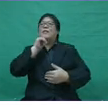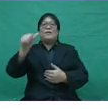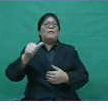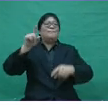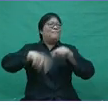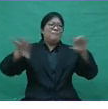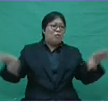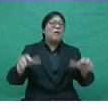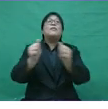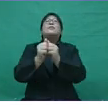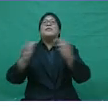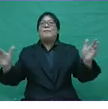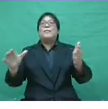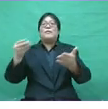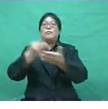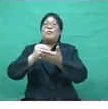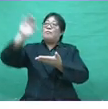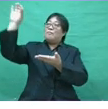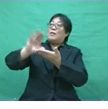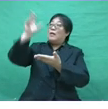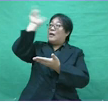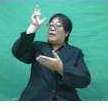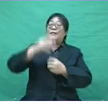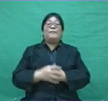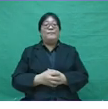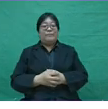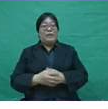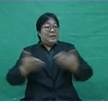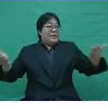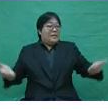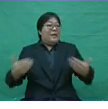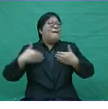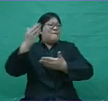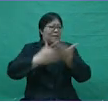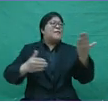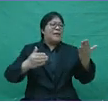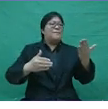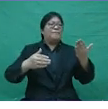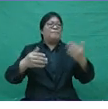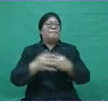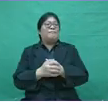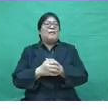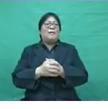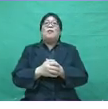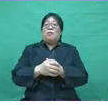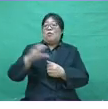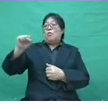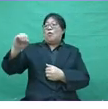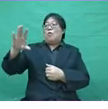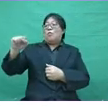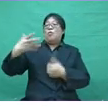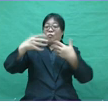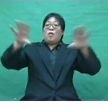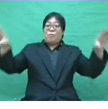possible without the grants provided by the government. Here are some of the immediate reliefs implemented by SOCSO under